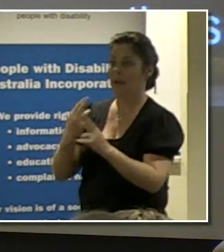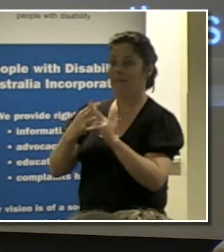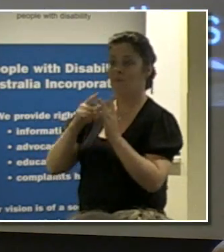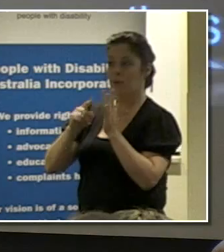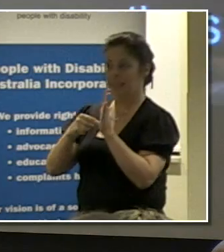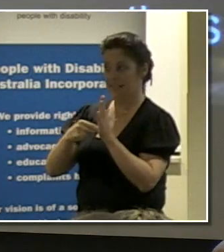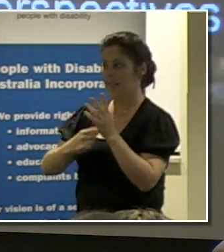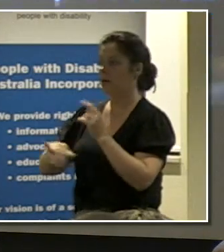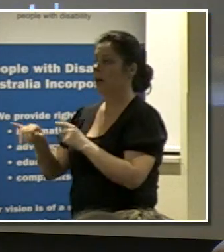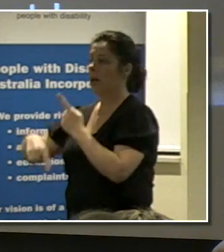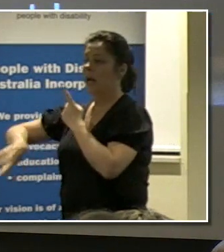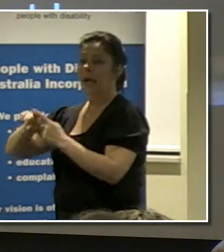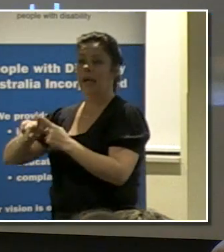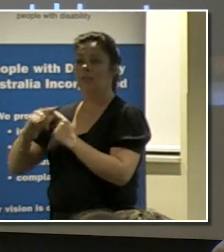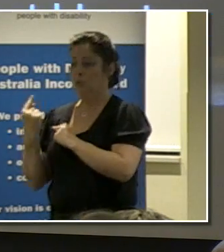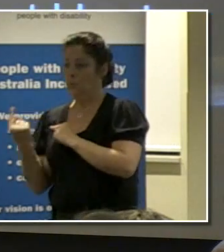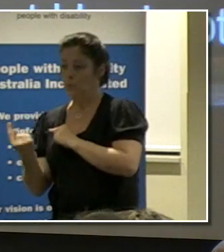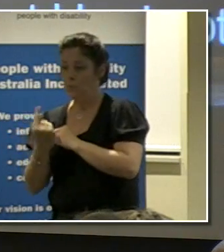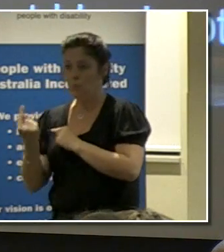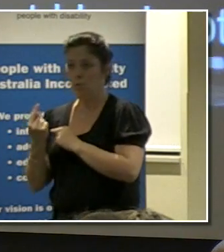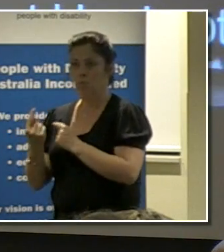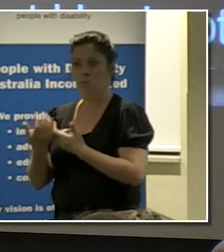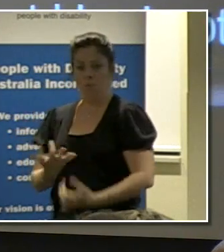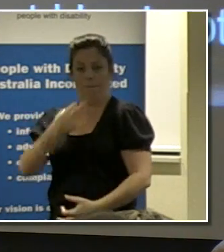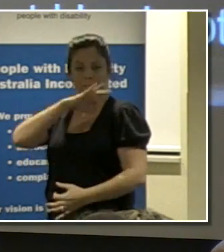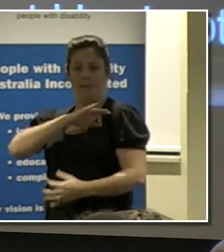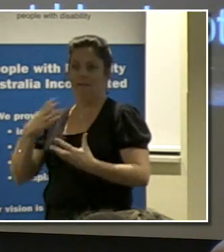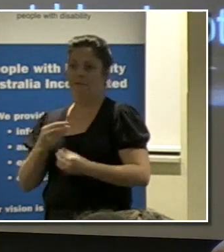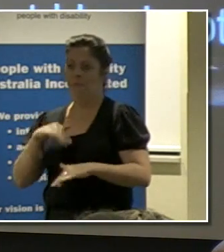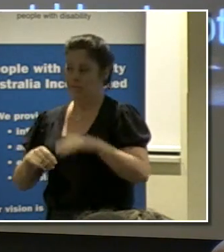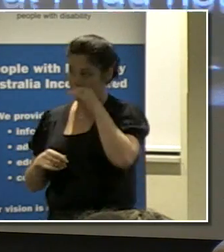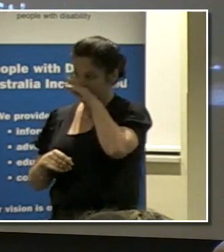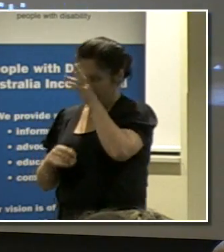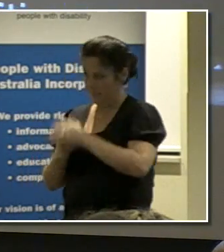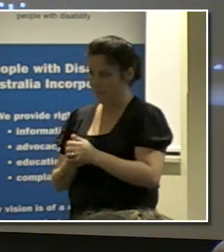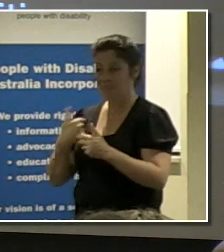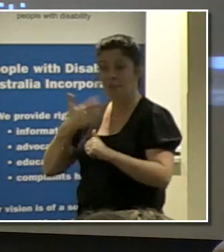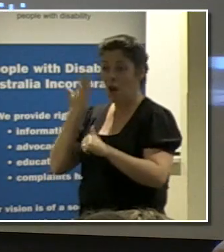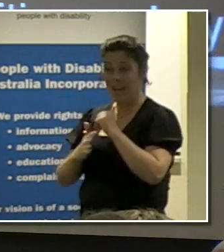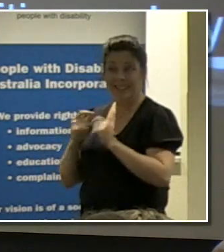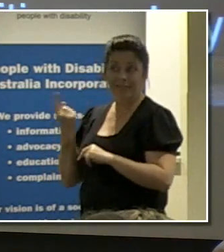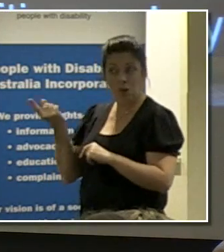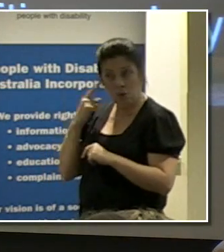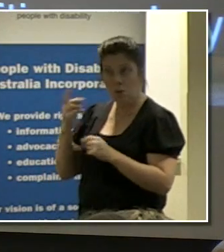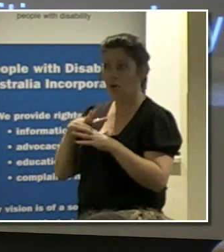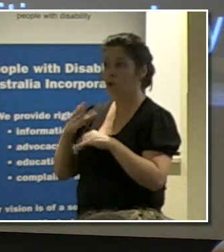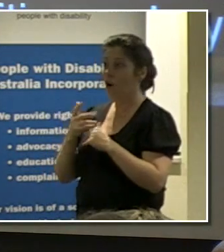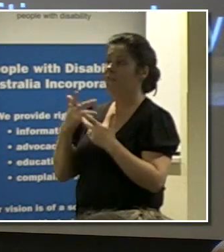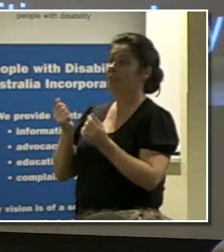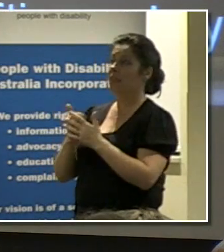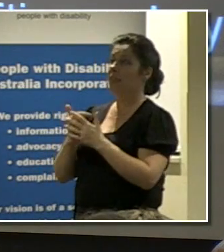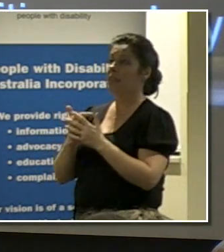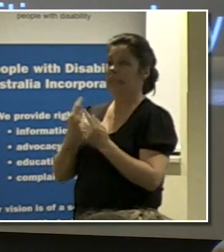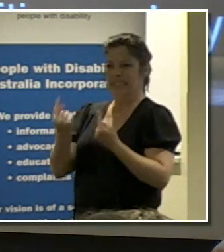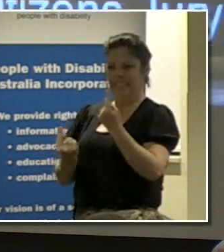hadn't heard of a citizens jury before Craig dropped it on me, but I am fundamentally a great believer that